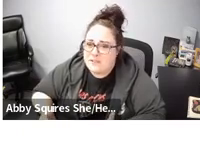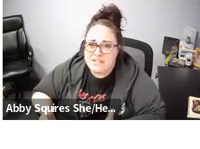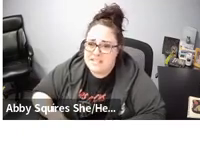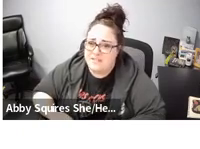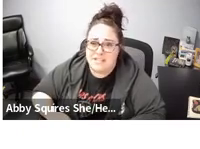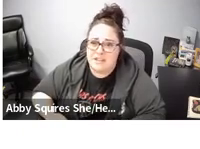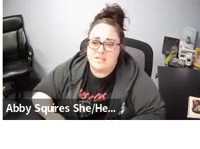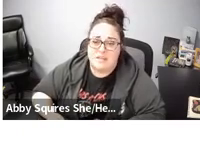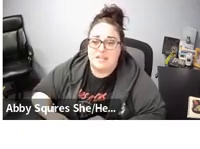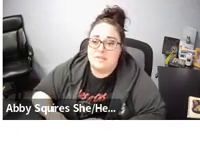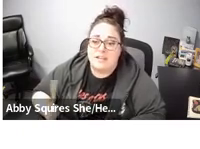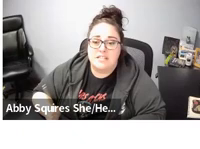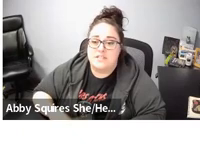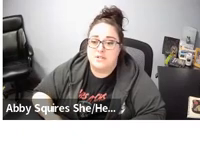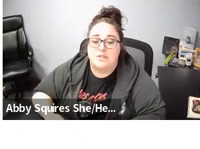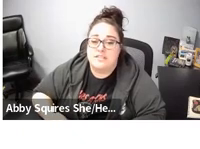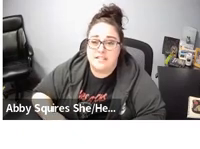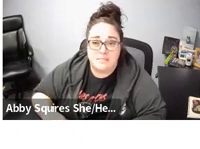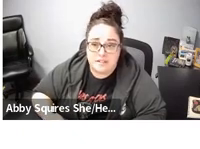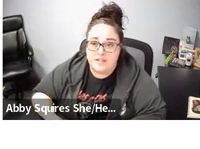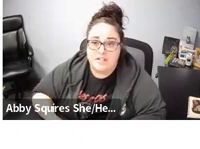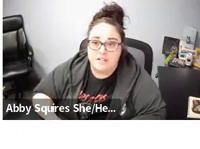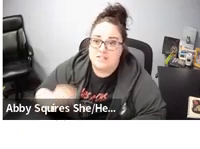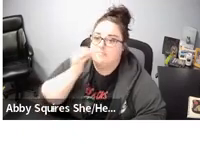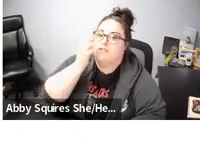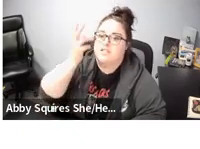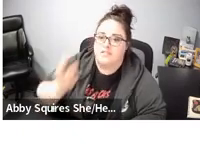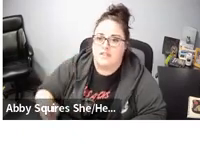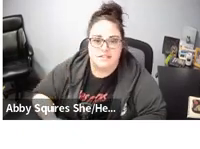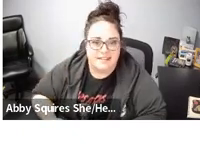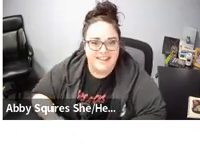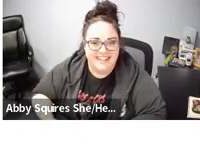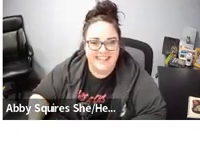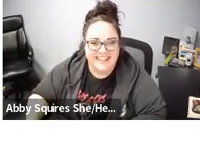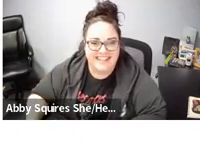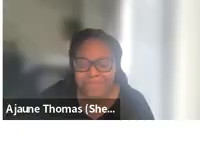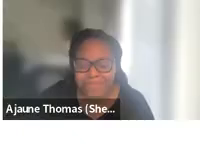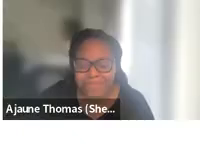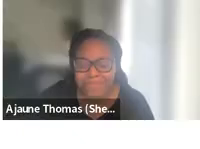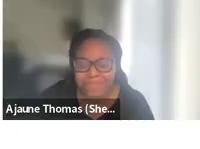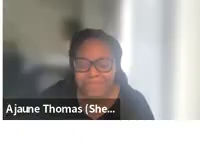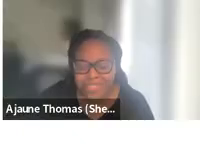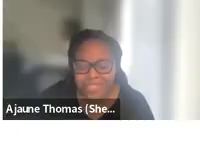And the first Last of Us, I thought was amazing, but the Last of Us 2, the accessibility features, chef kiss.